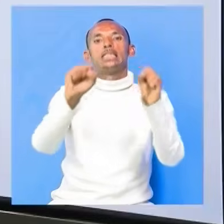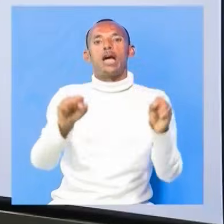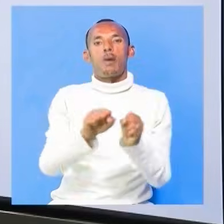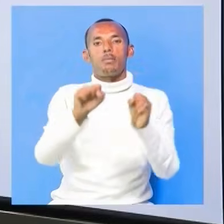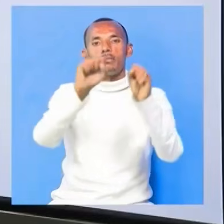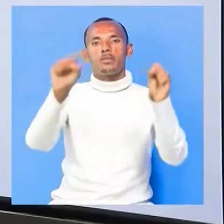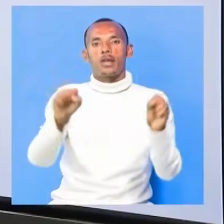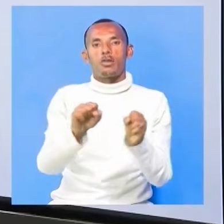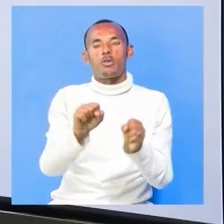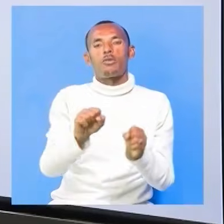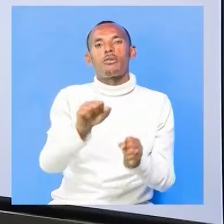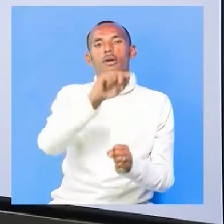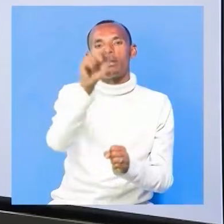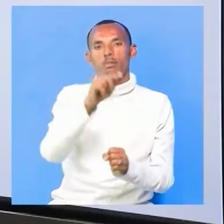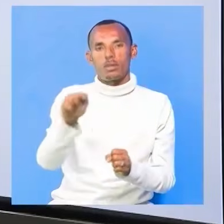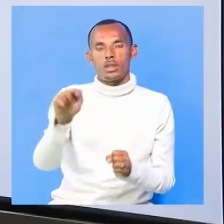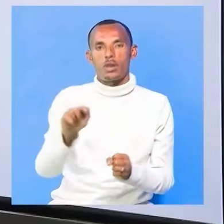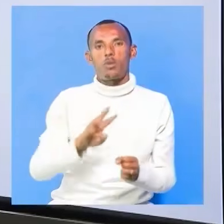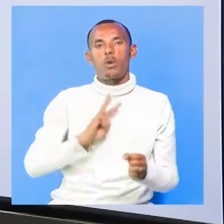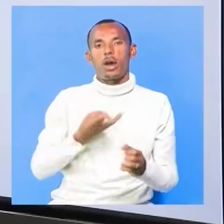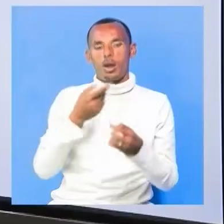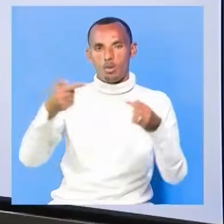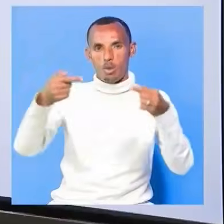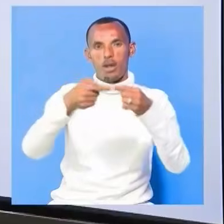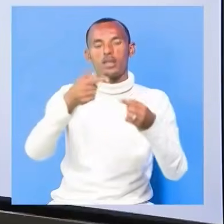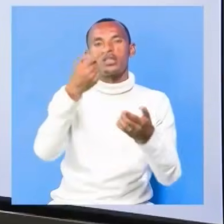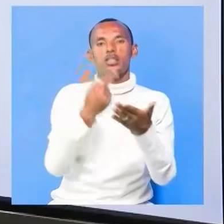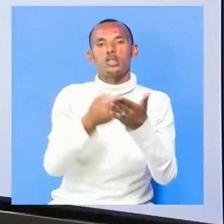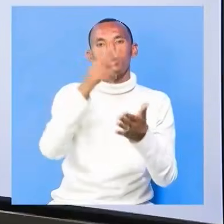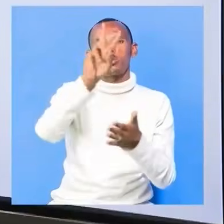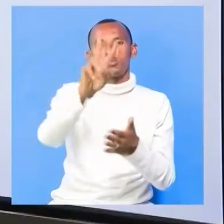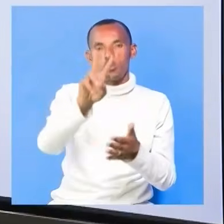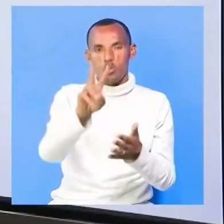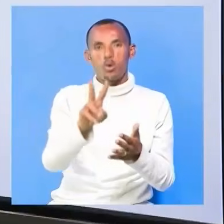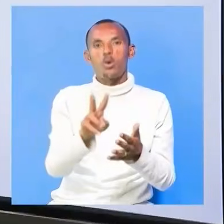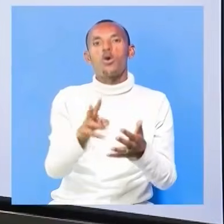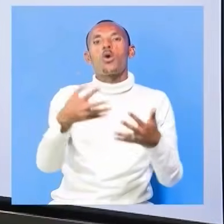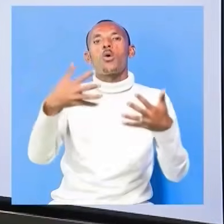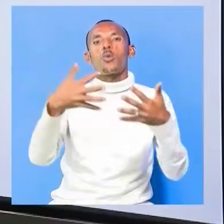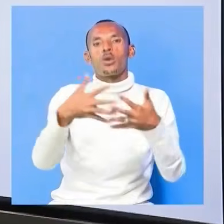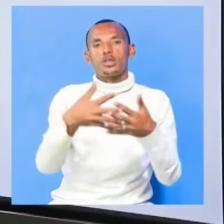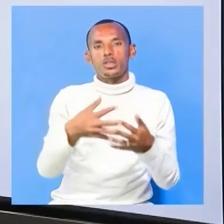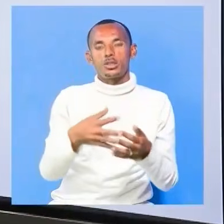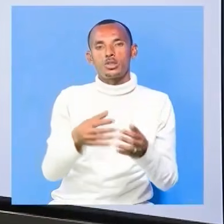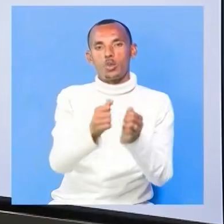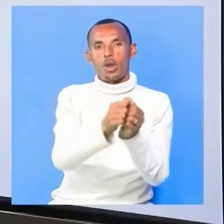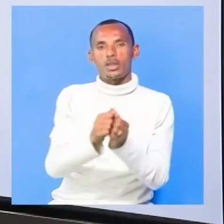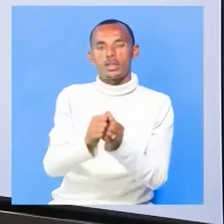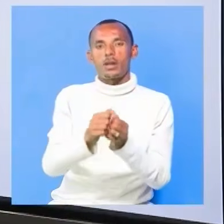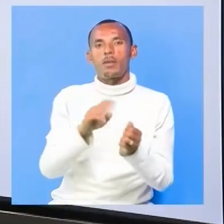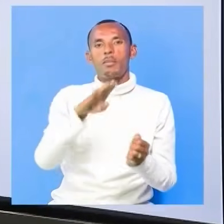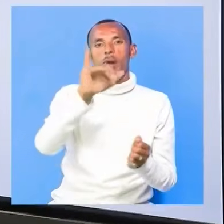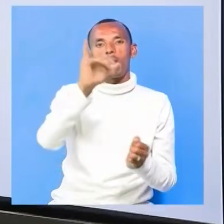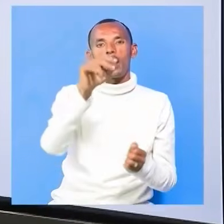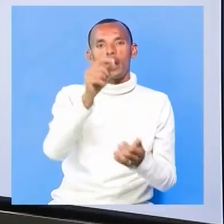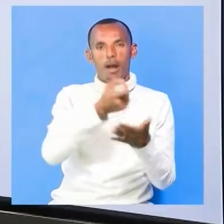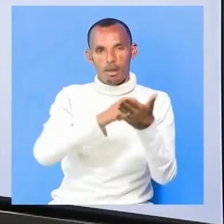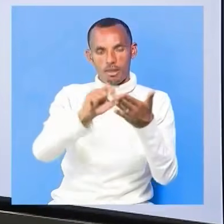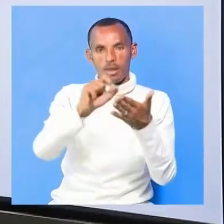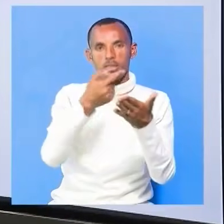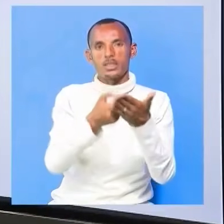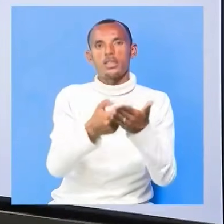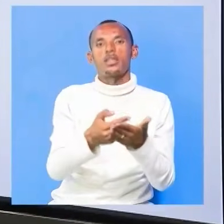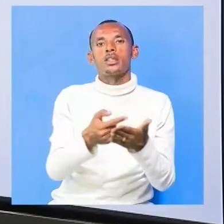right? So, you can connect these 2 conditions together by writing this kind